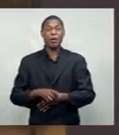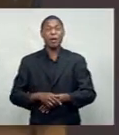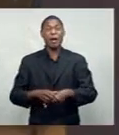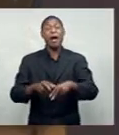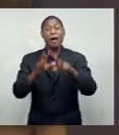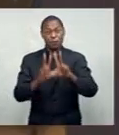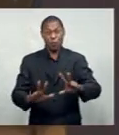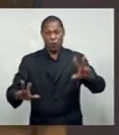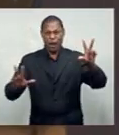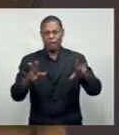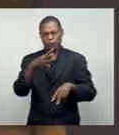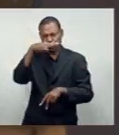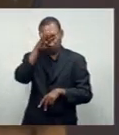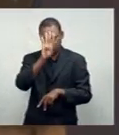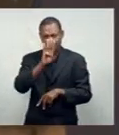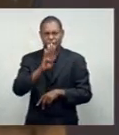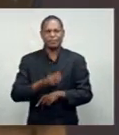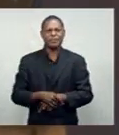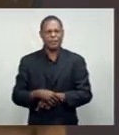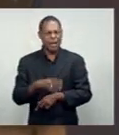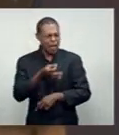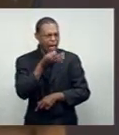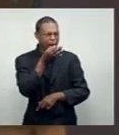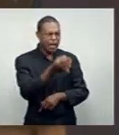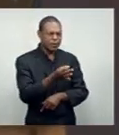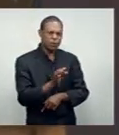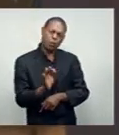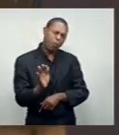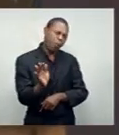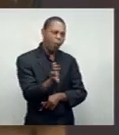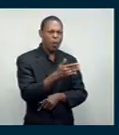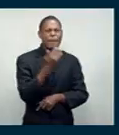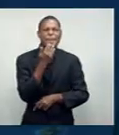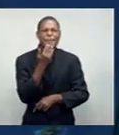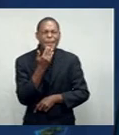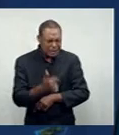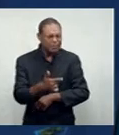know what they ought to do and is urging those eligible to get the jab.